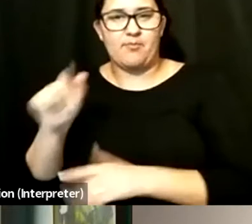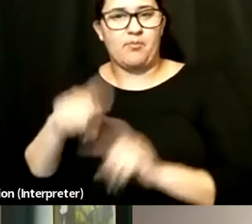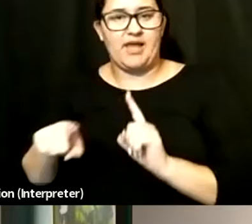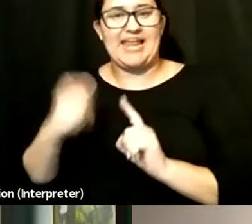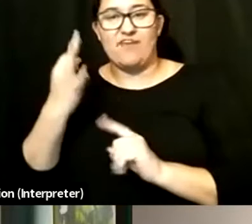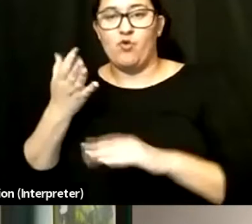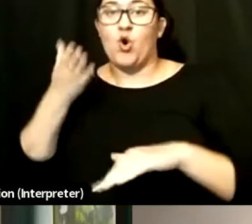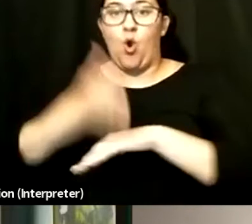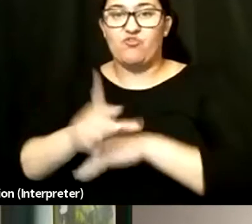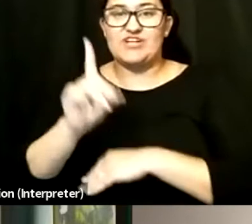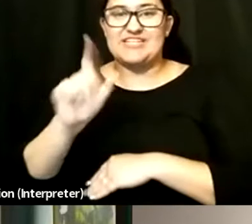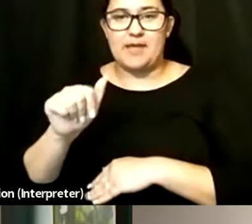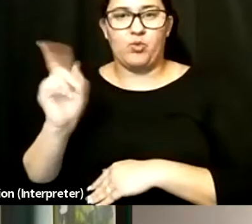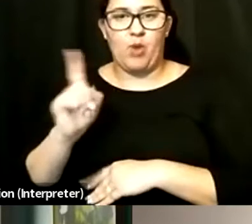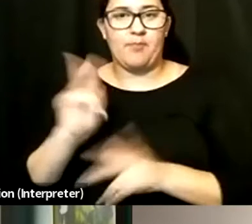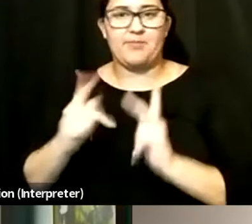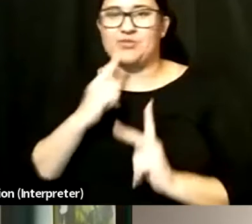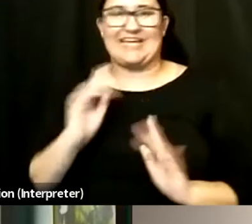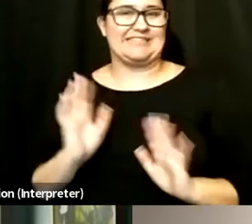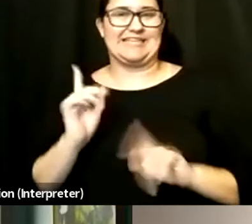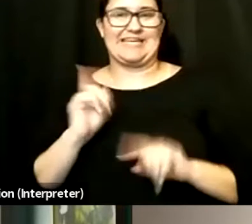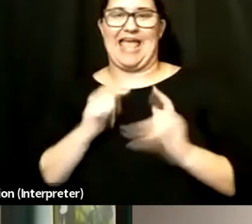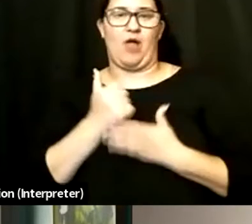or God help you, nobody wants to help you.